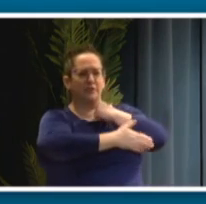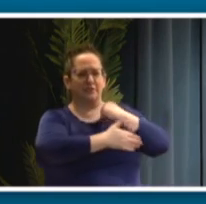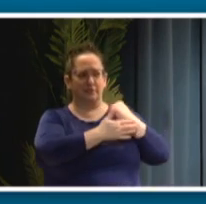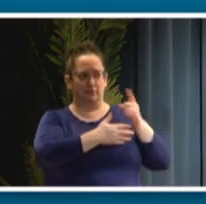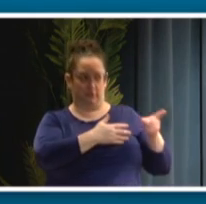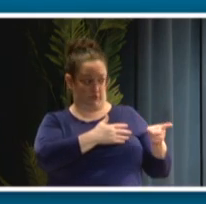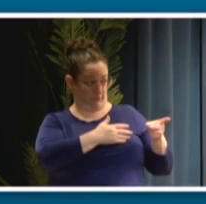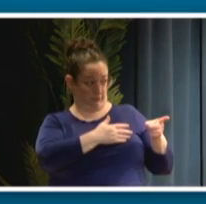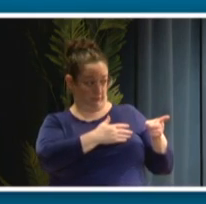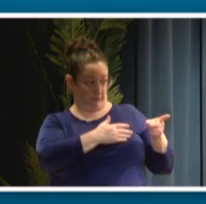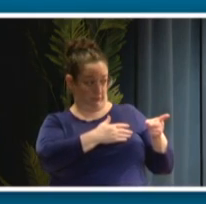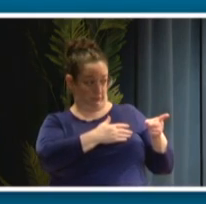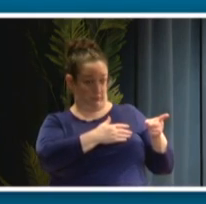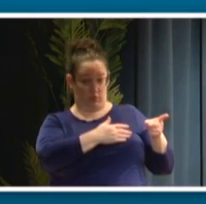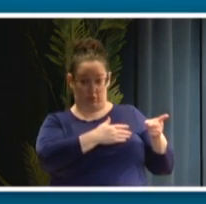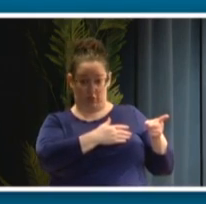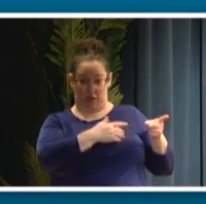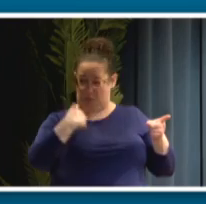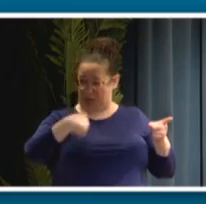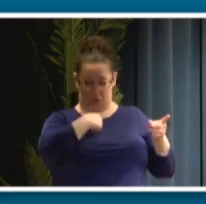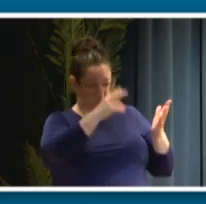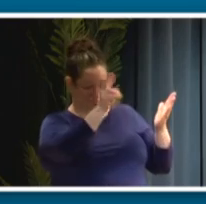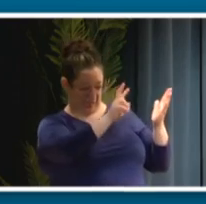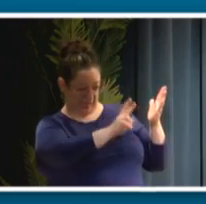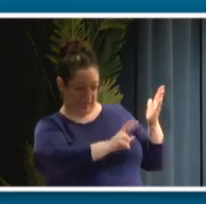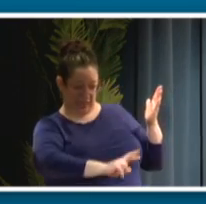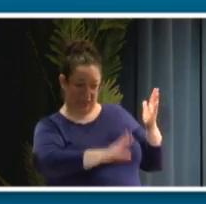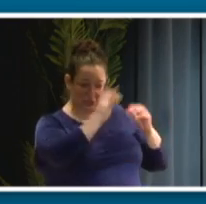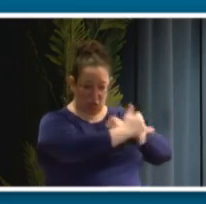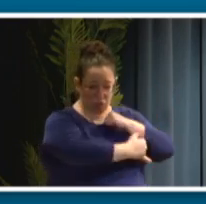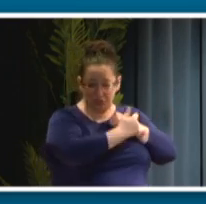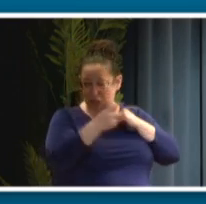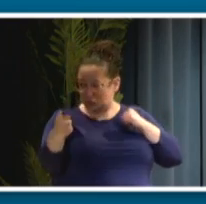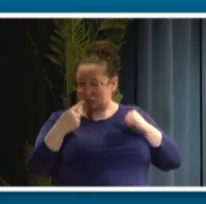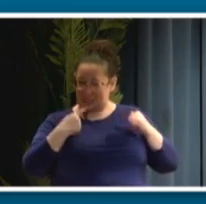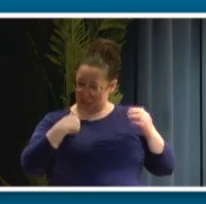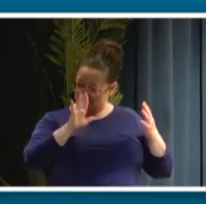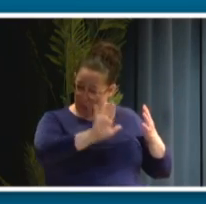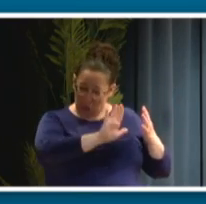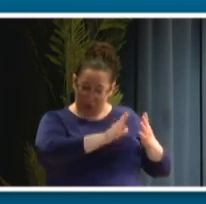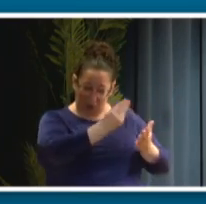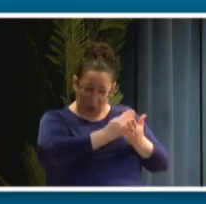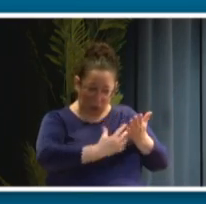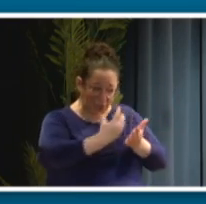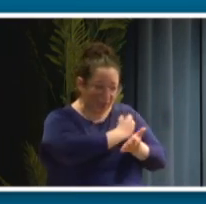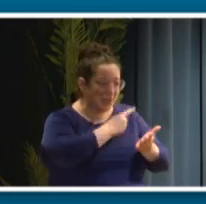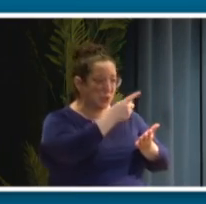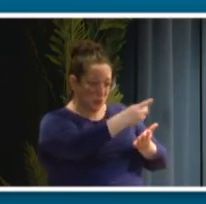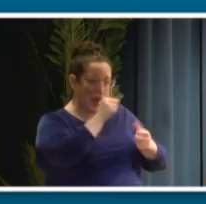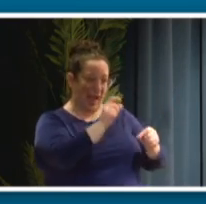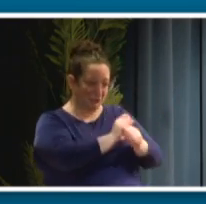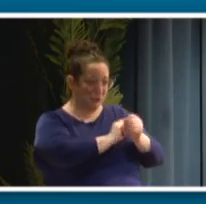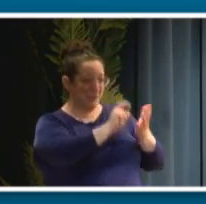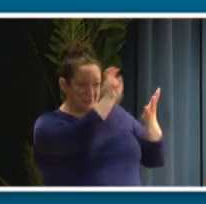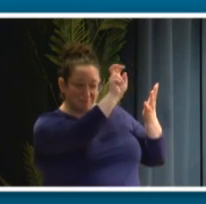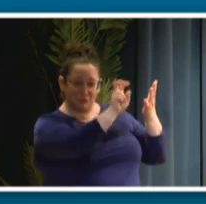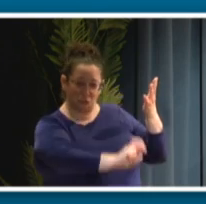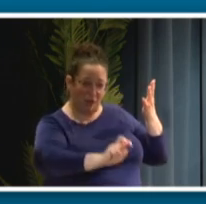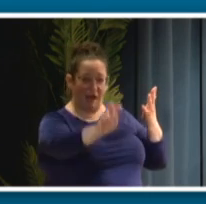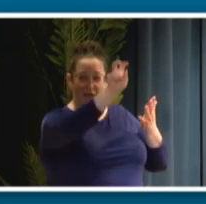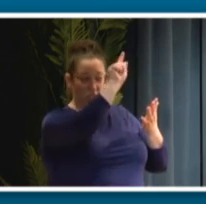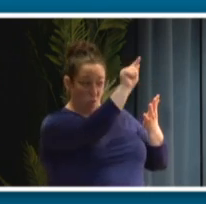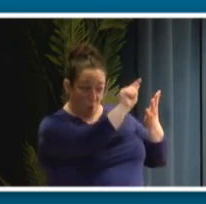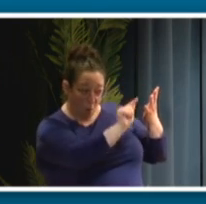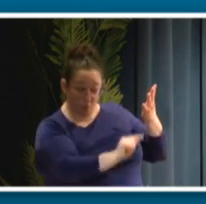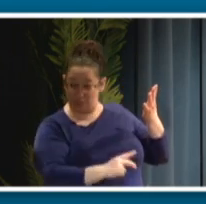teach us how to be? You've been all over the world. Right? And this is because we're 17, right? And, you know, and so he's like, and he writes on the board. The first